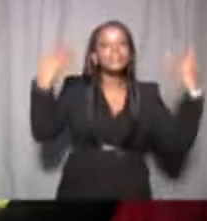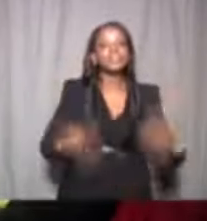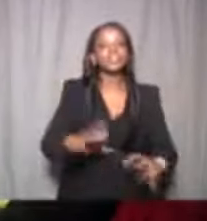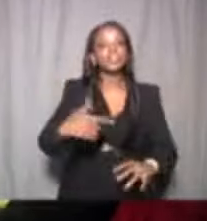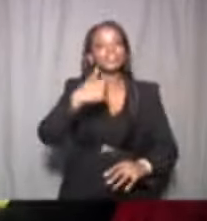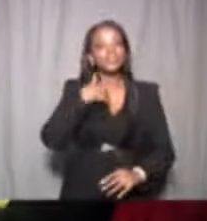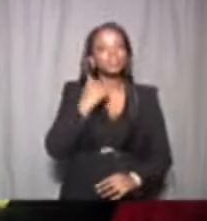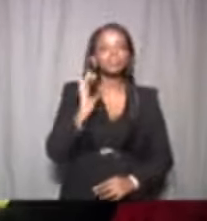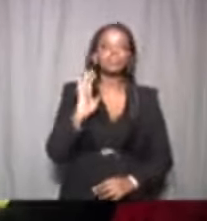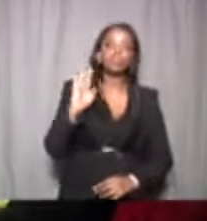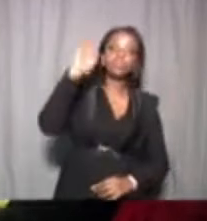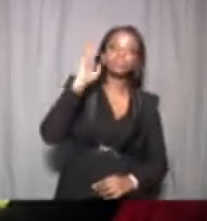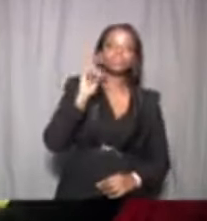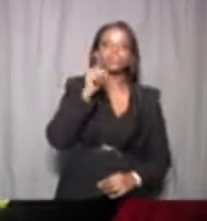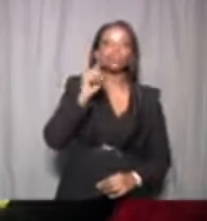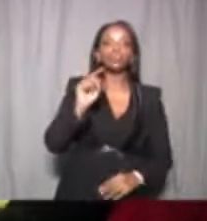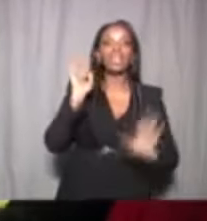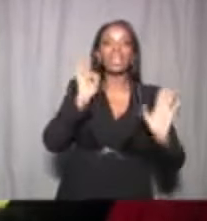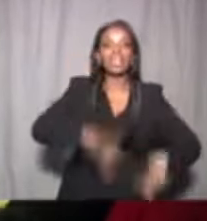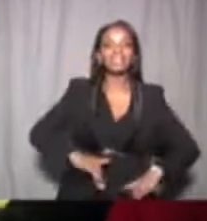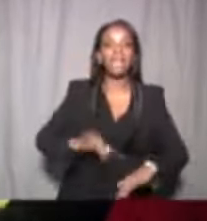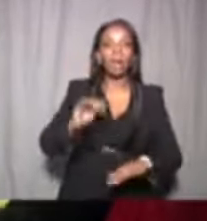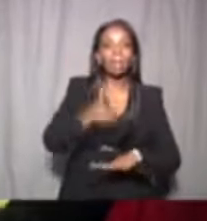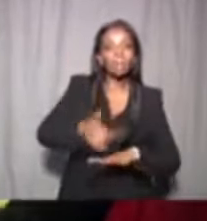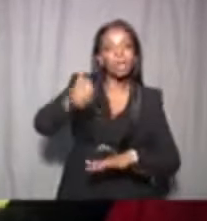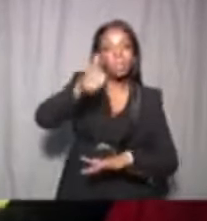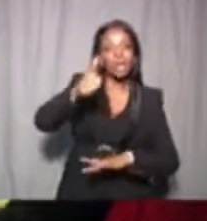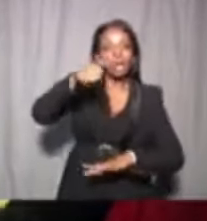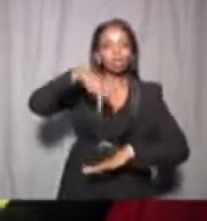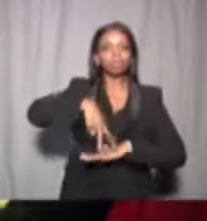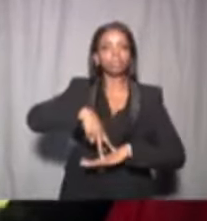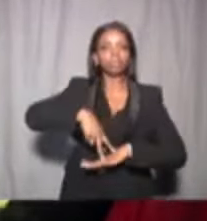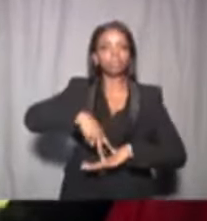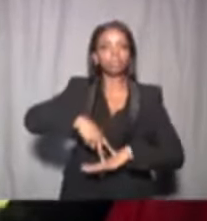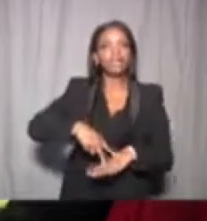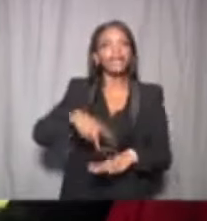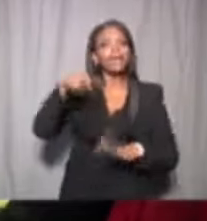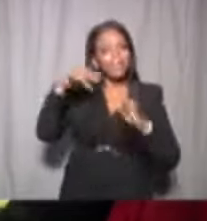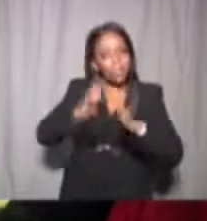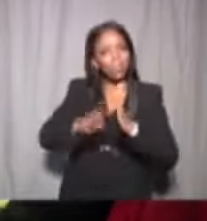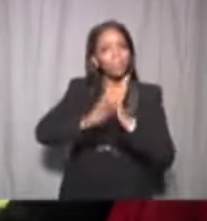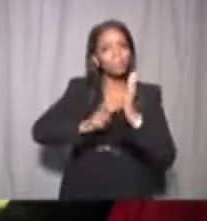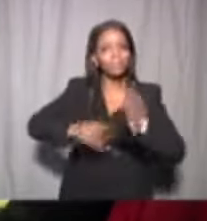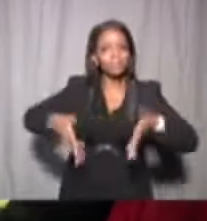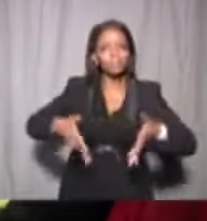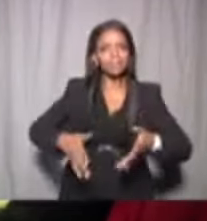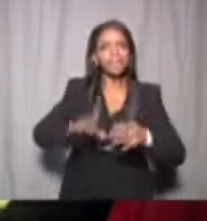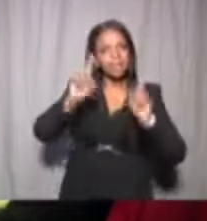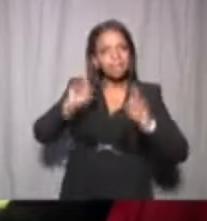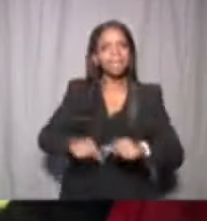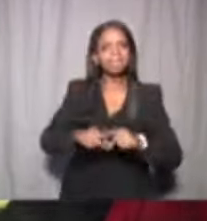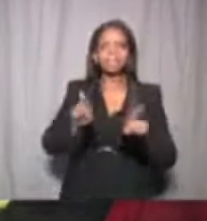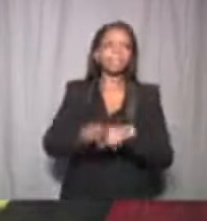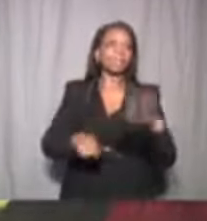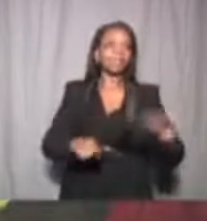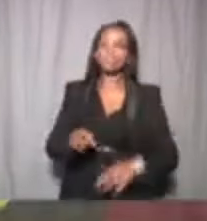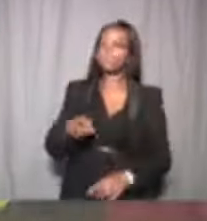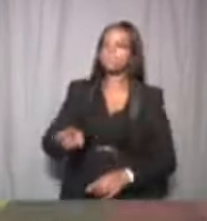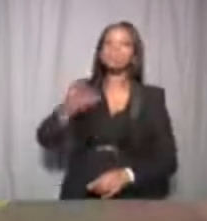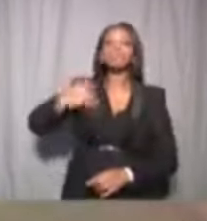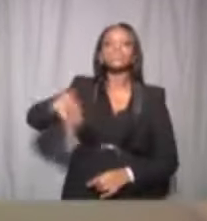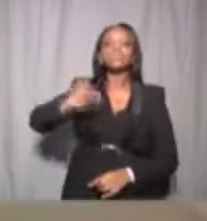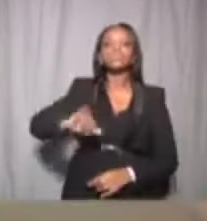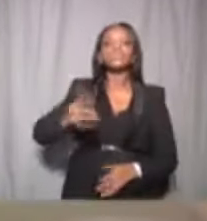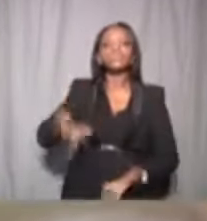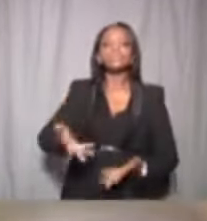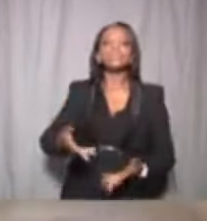down. The rules of the house must also apply to the Premier. How do I tell the Premier when we are still speaking?